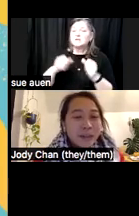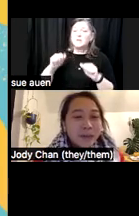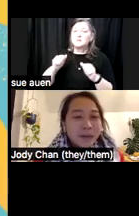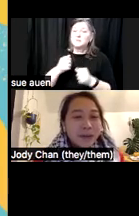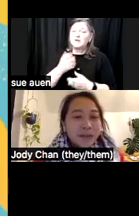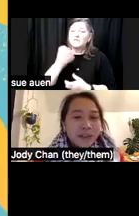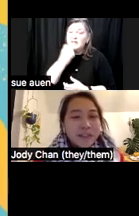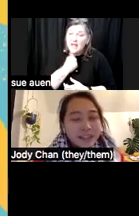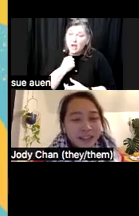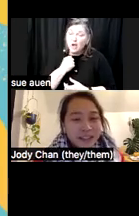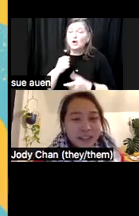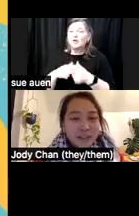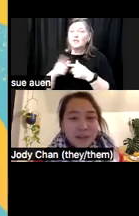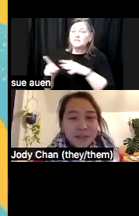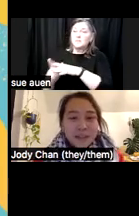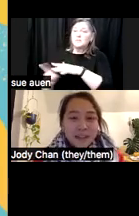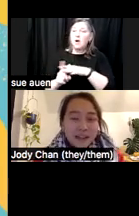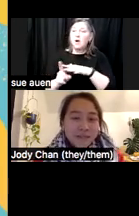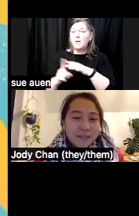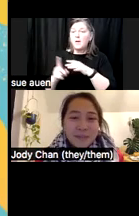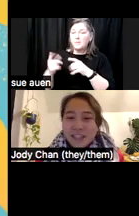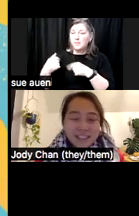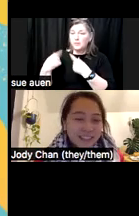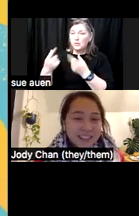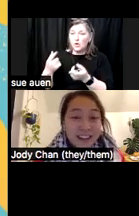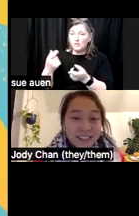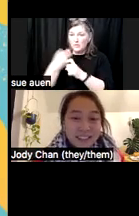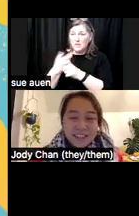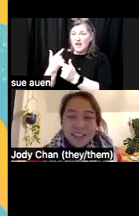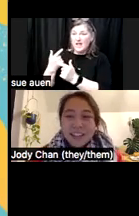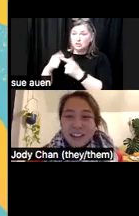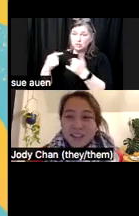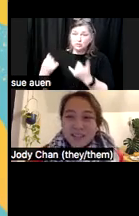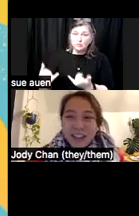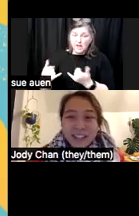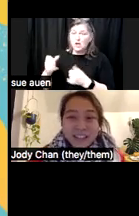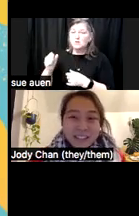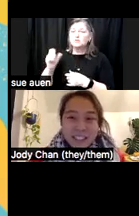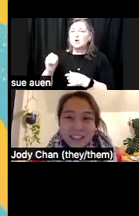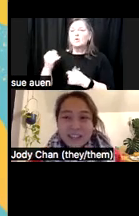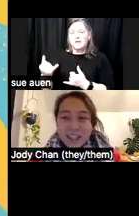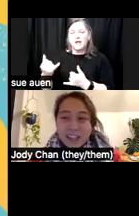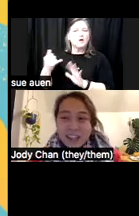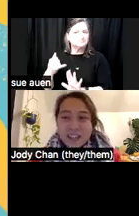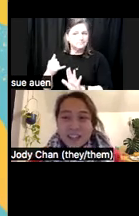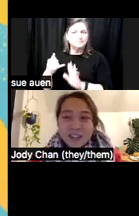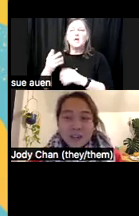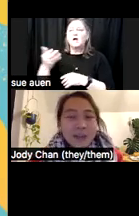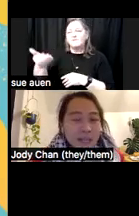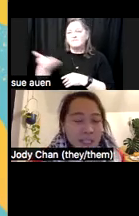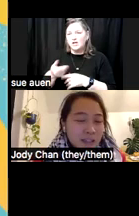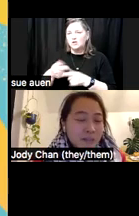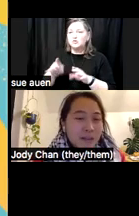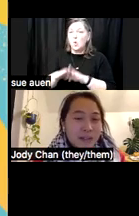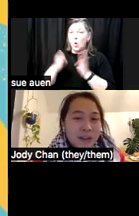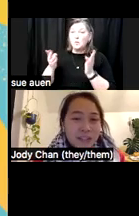come up throughout all of these gatherings from last year to now. So yeah, I definitely invite you to open up